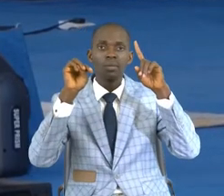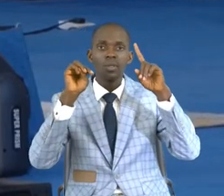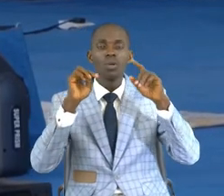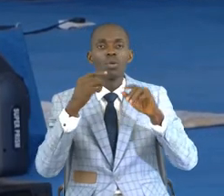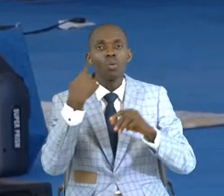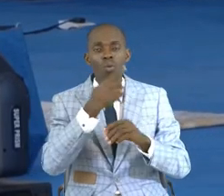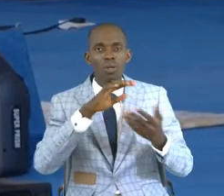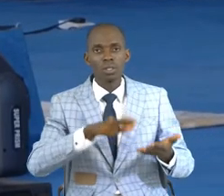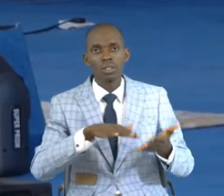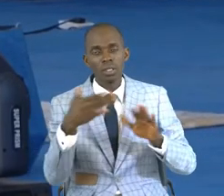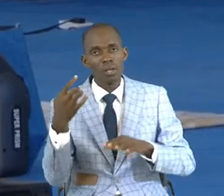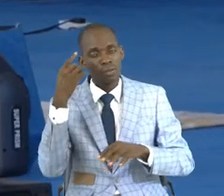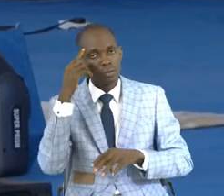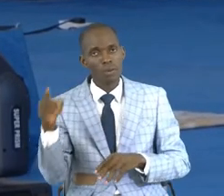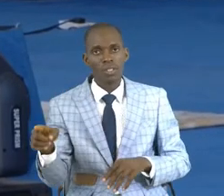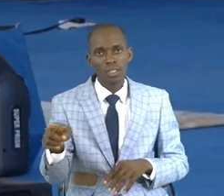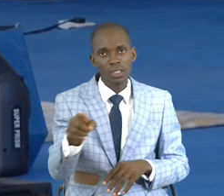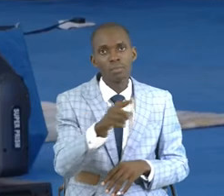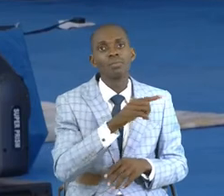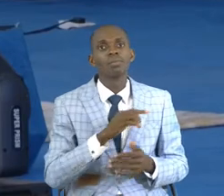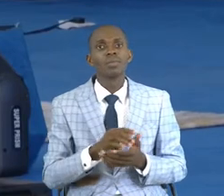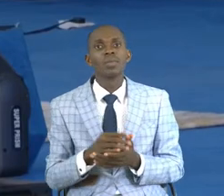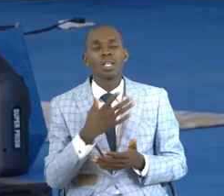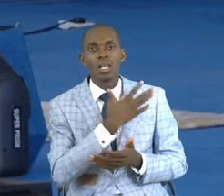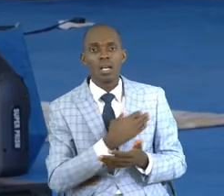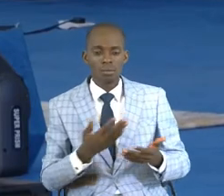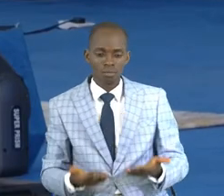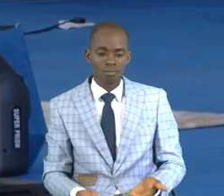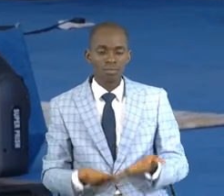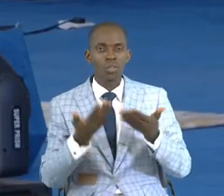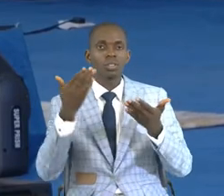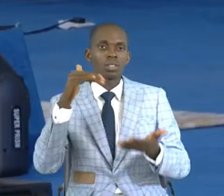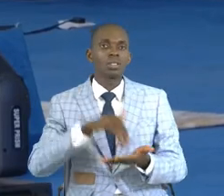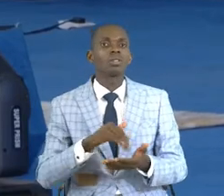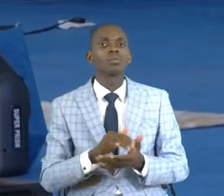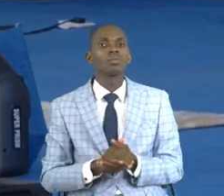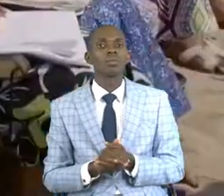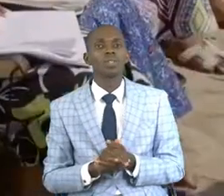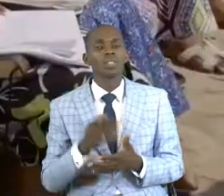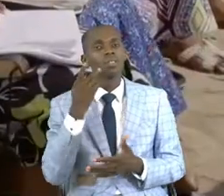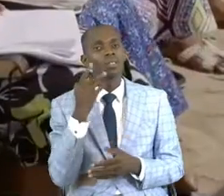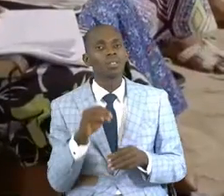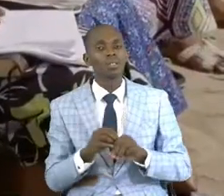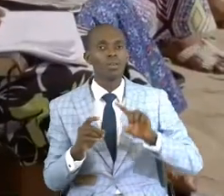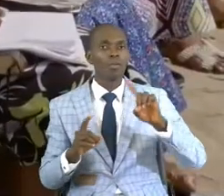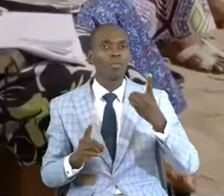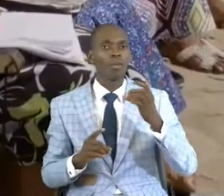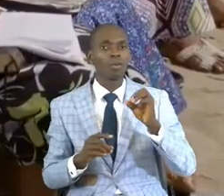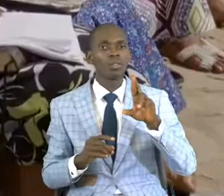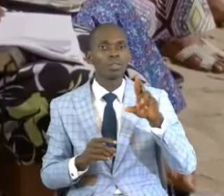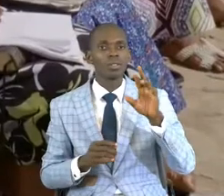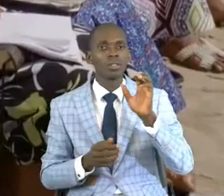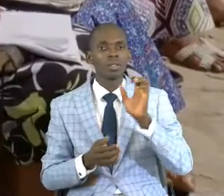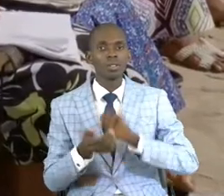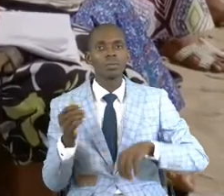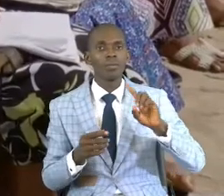for them and rose again. Look at 1 Corinthians chapter 6,